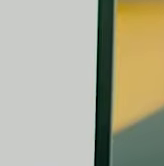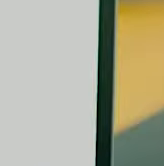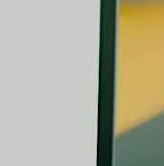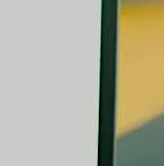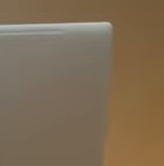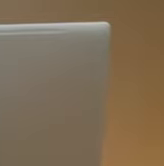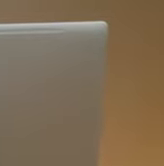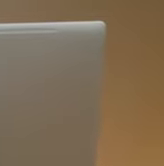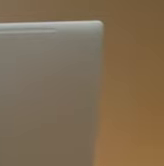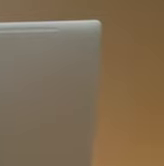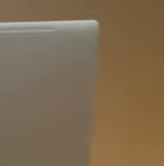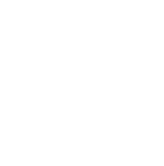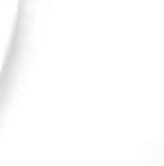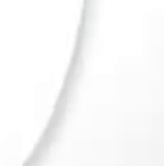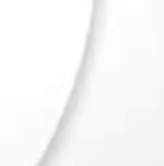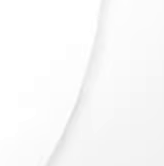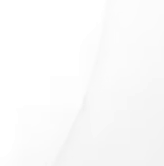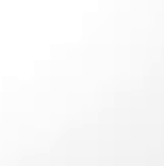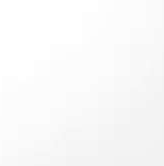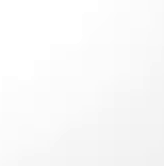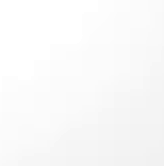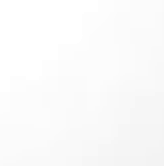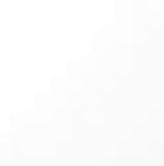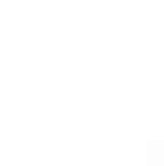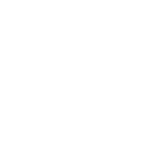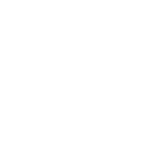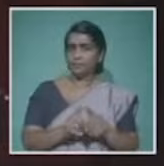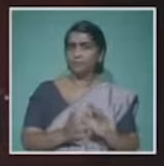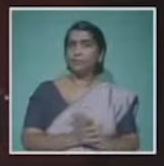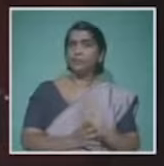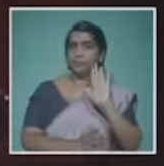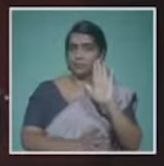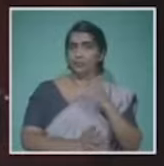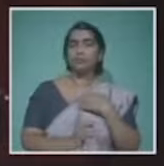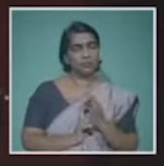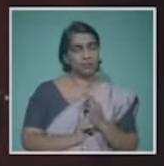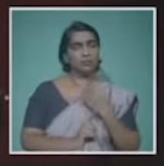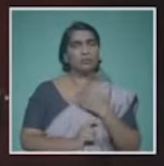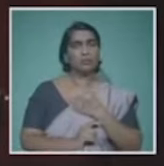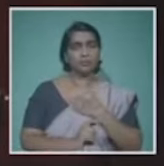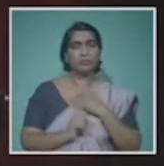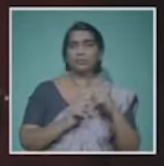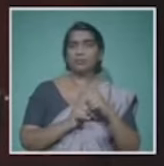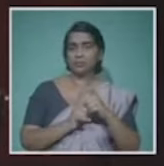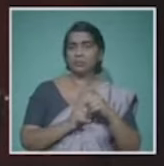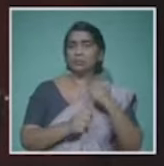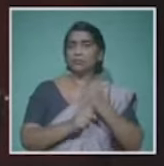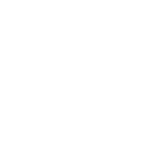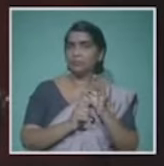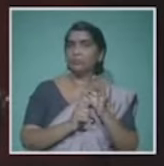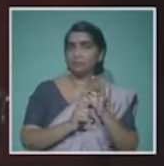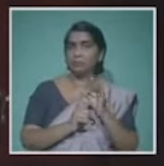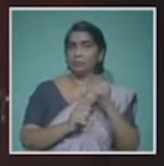Celebrating 20 years of absolute trust. Lankapay, your trusted payment network. Mama Paudgalikavama, Daina Gamage Rajya